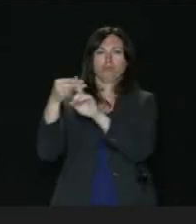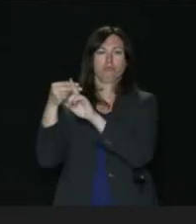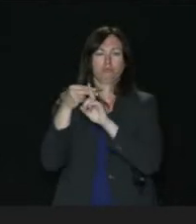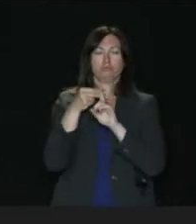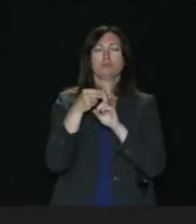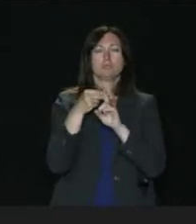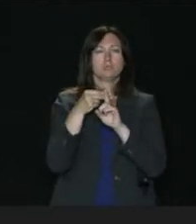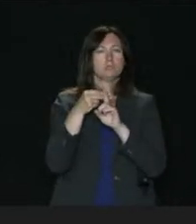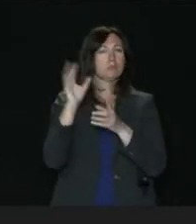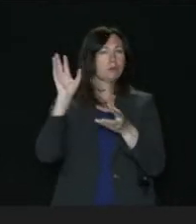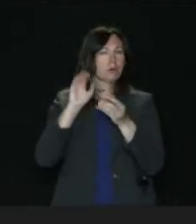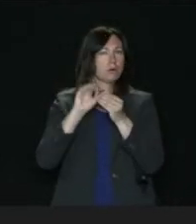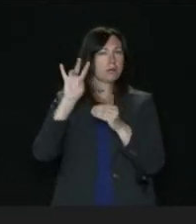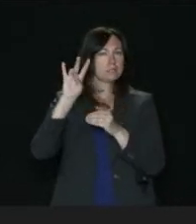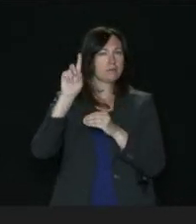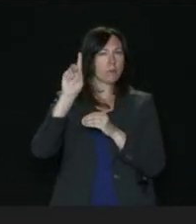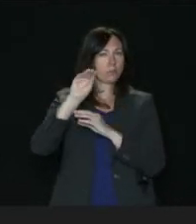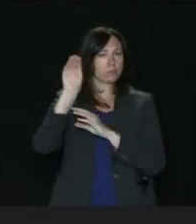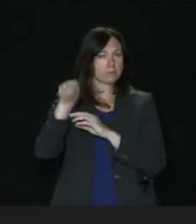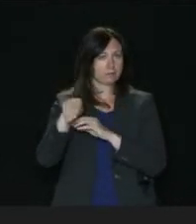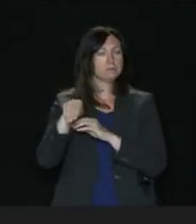that 71%